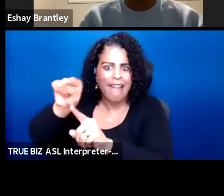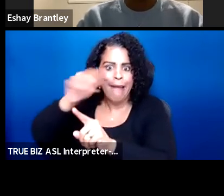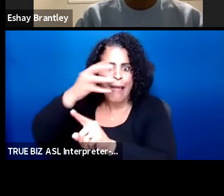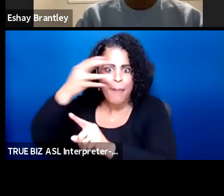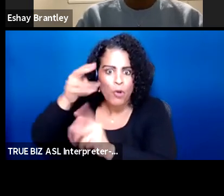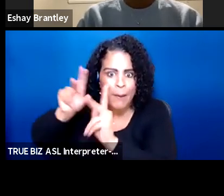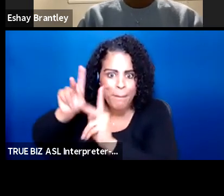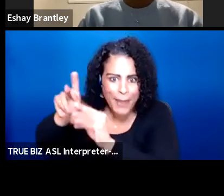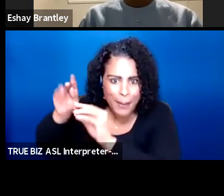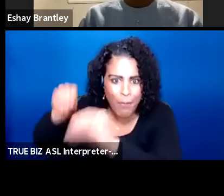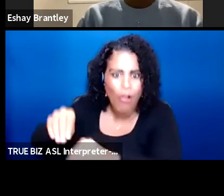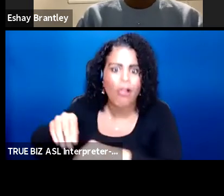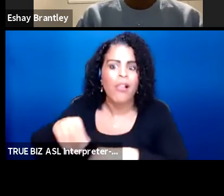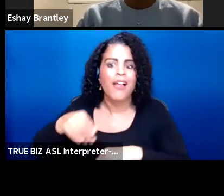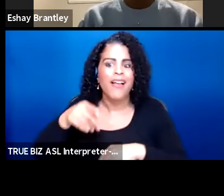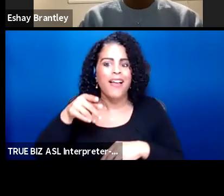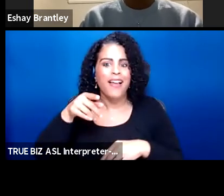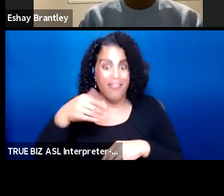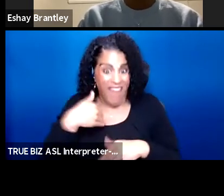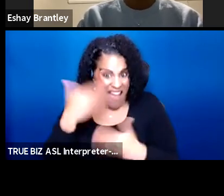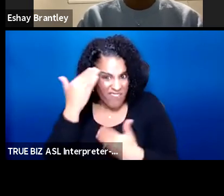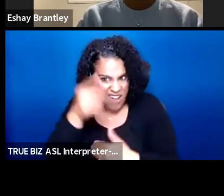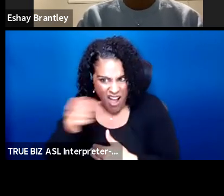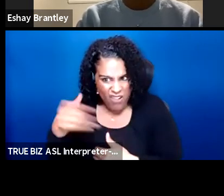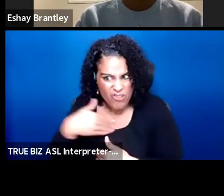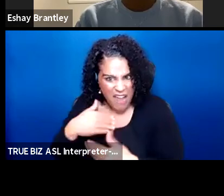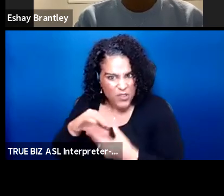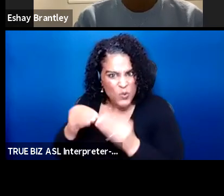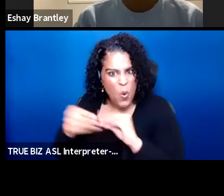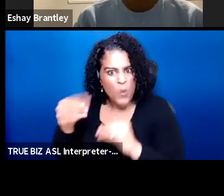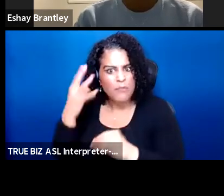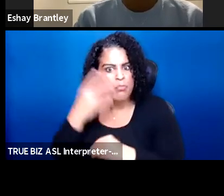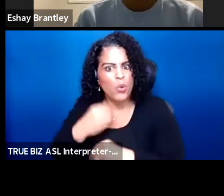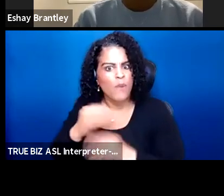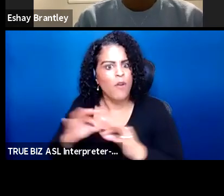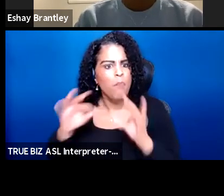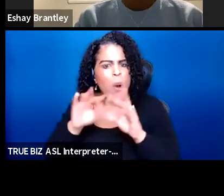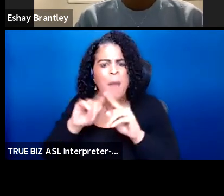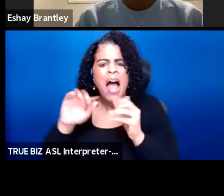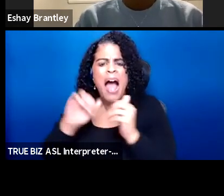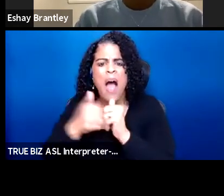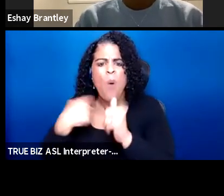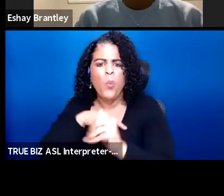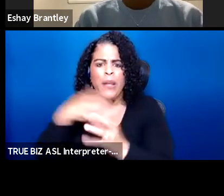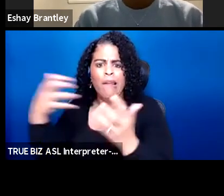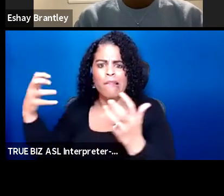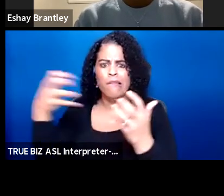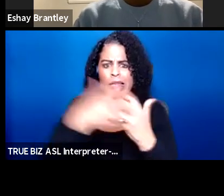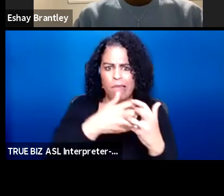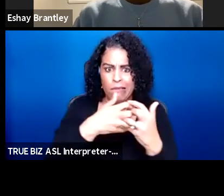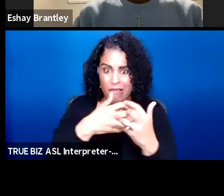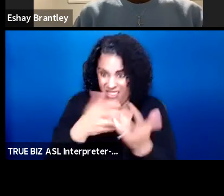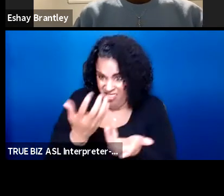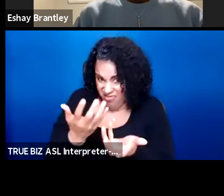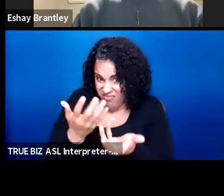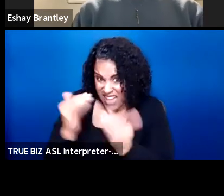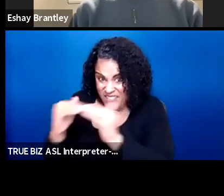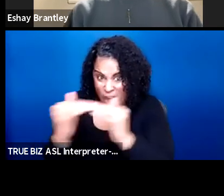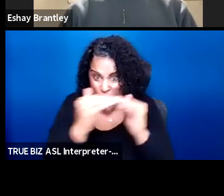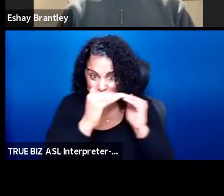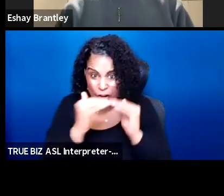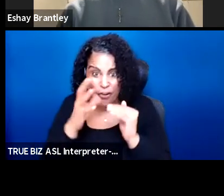have the knowledge, and their stories are beautiful and important. But how do we merge that in a way that's equitable, in a way that is